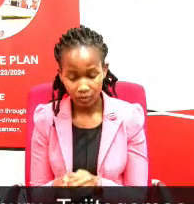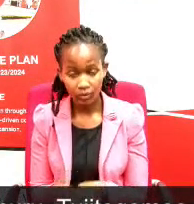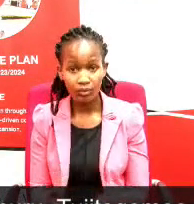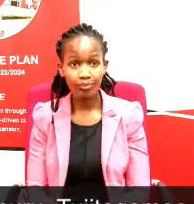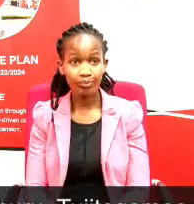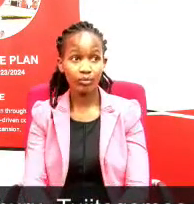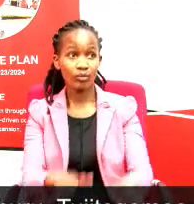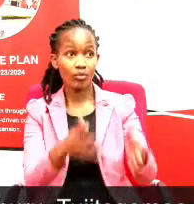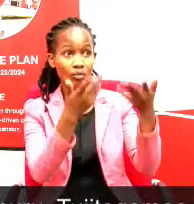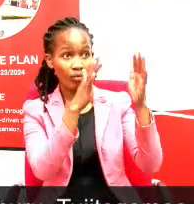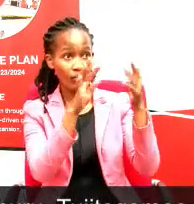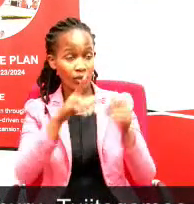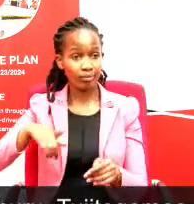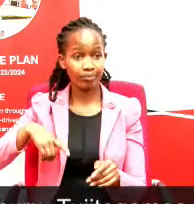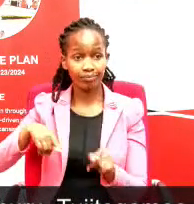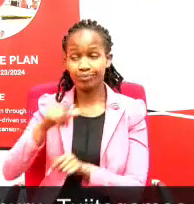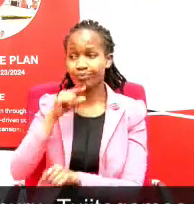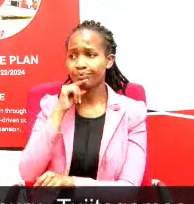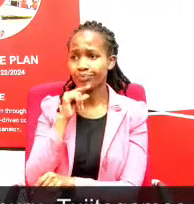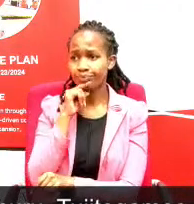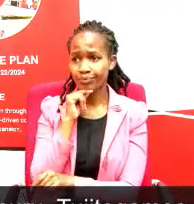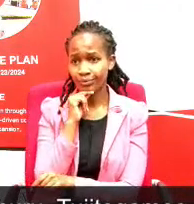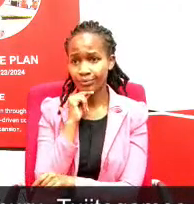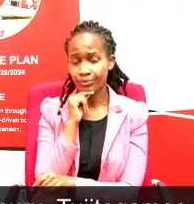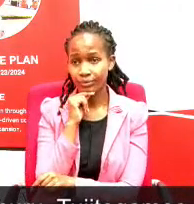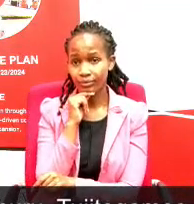Put your hands together, ladies and gentlemen.